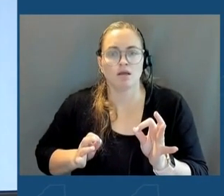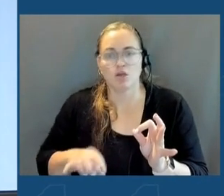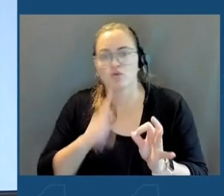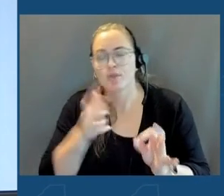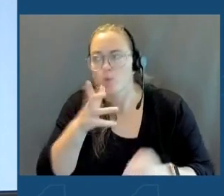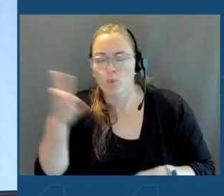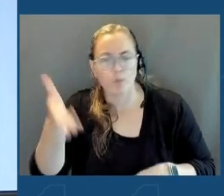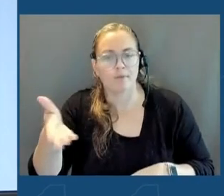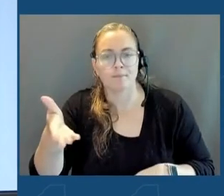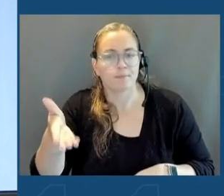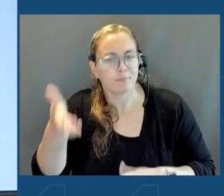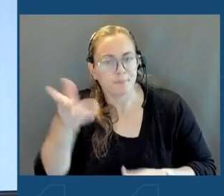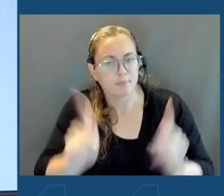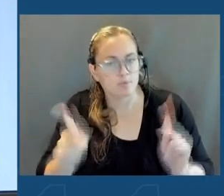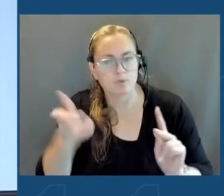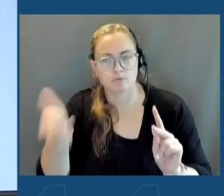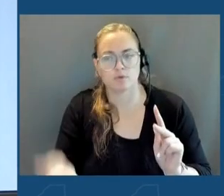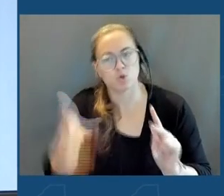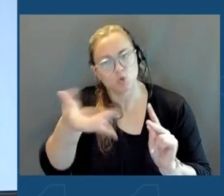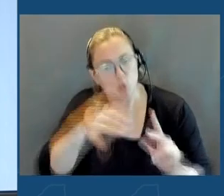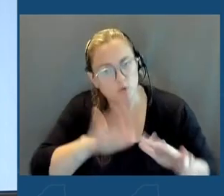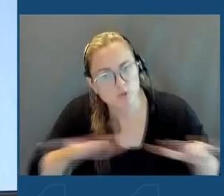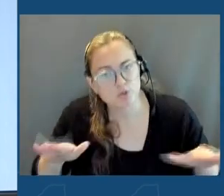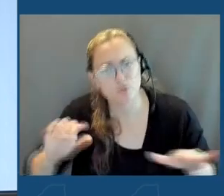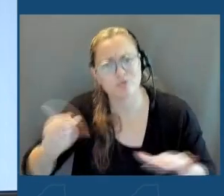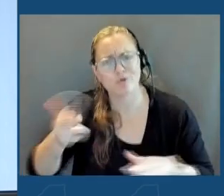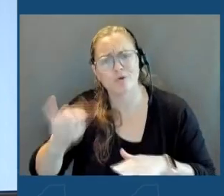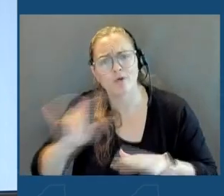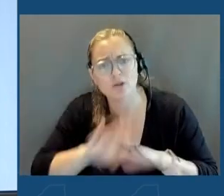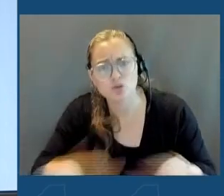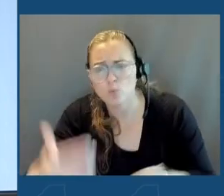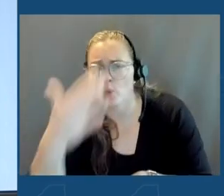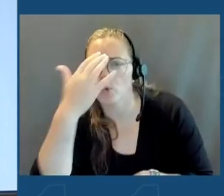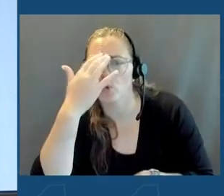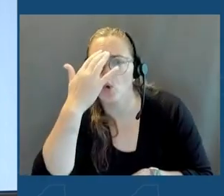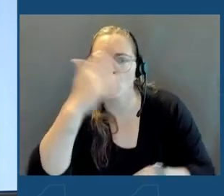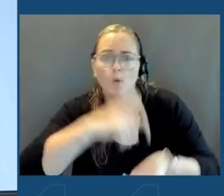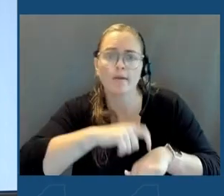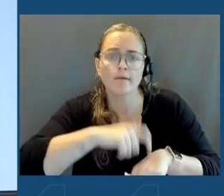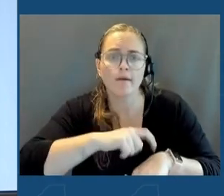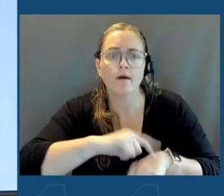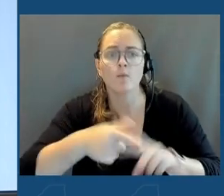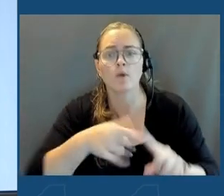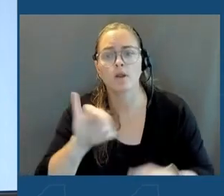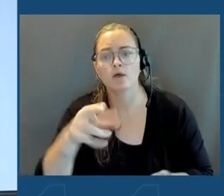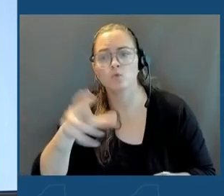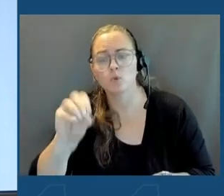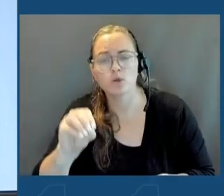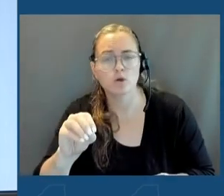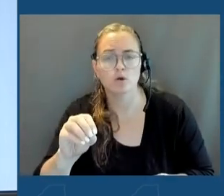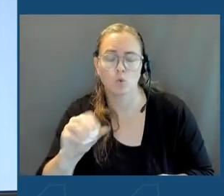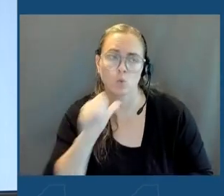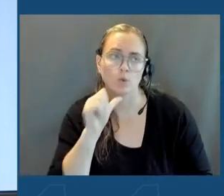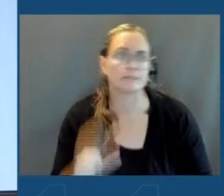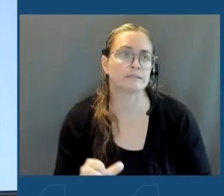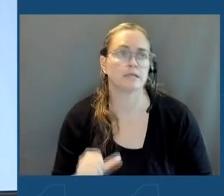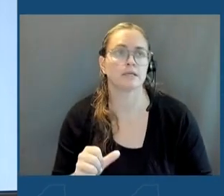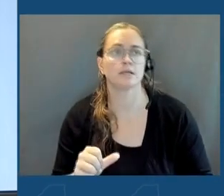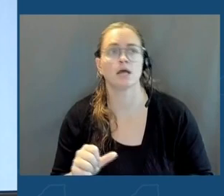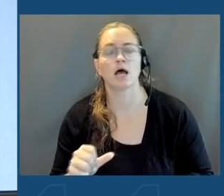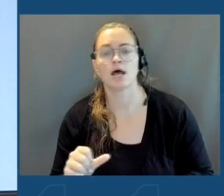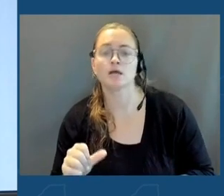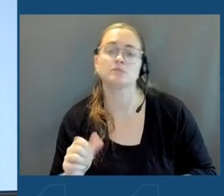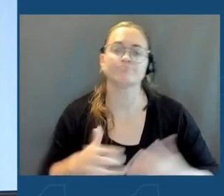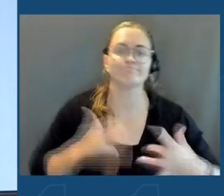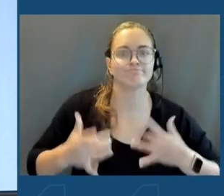people, that your children and grandchildren will know there was a time when Oswego wasn't as edgy and hip and cool